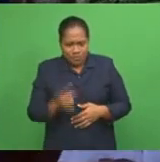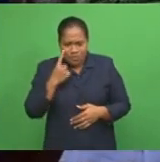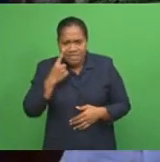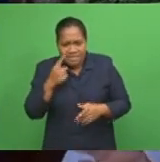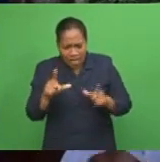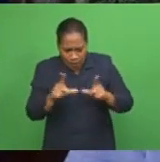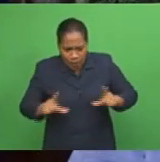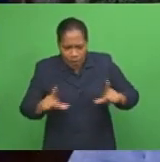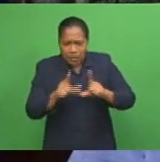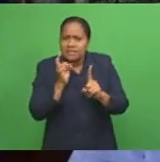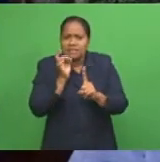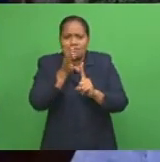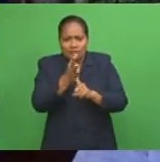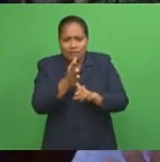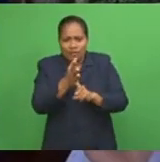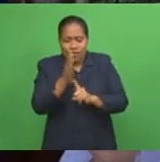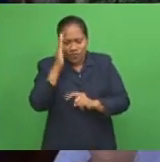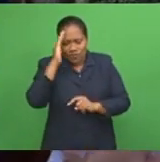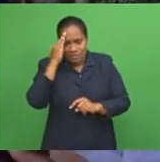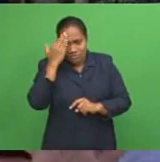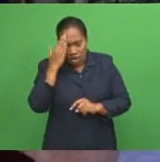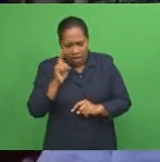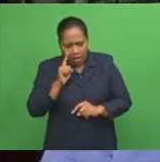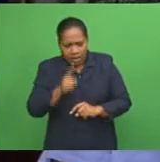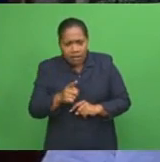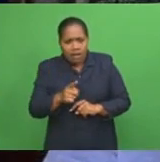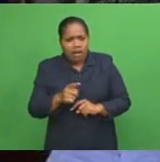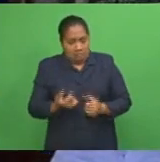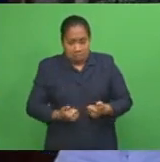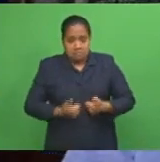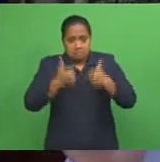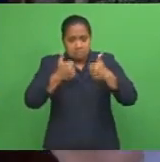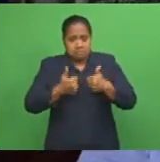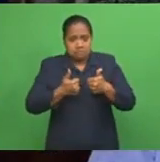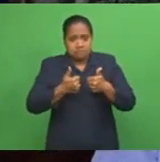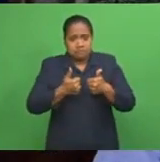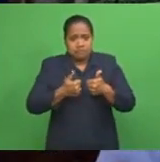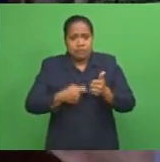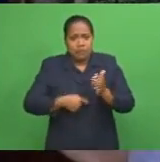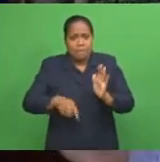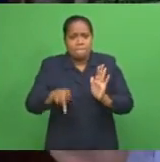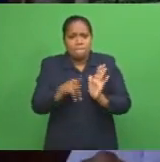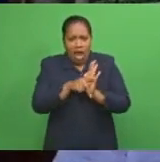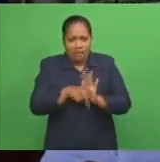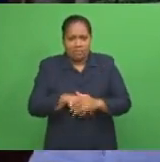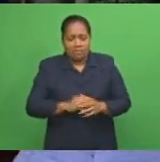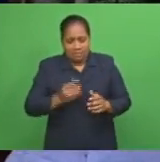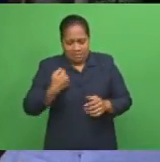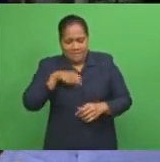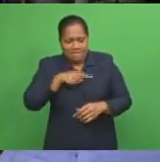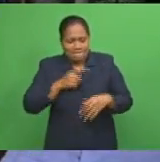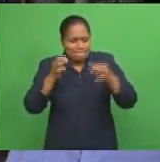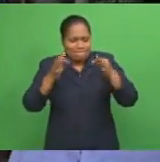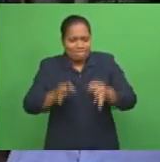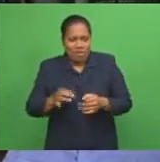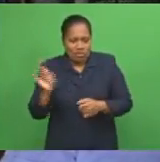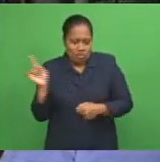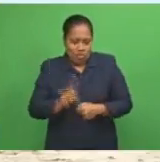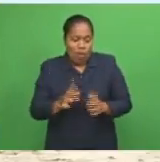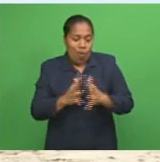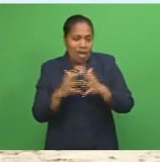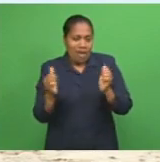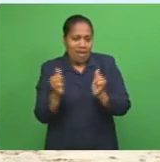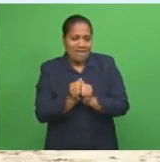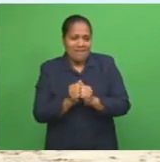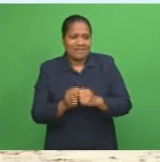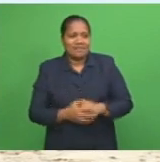the Facebook, the social media, and it was basically a good price, so we decided to come down here for this weekend.